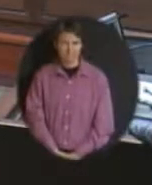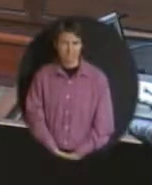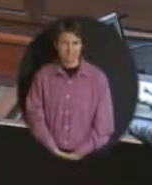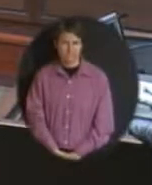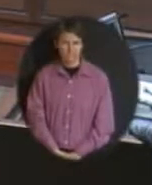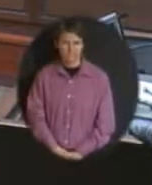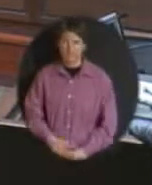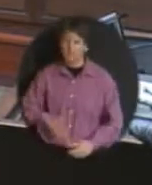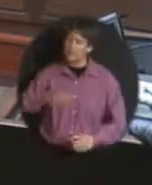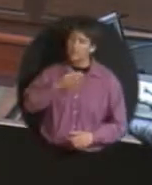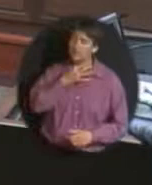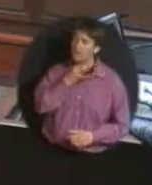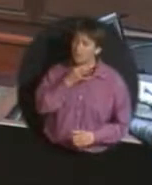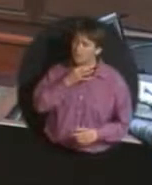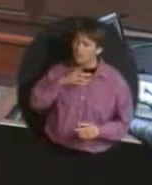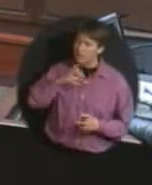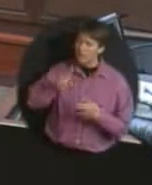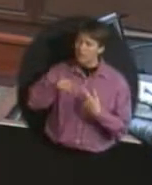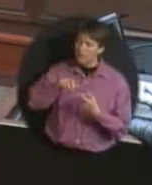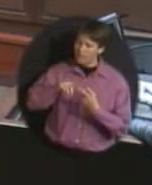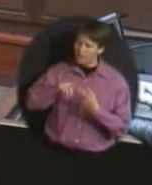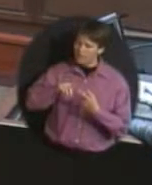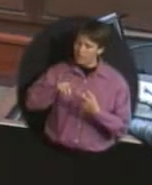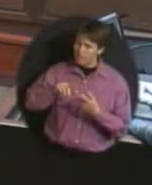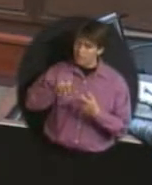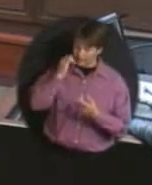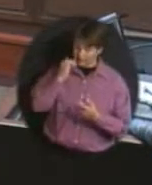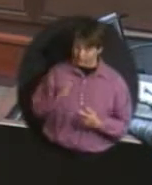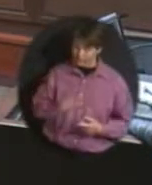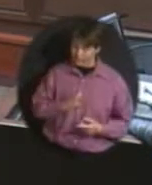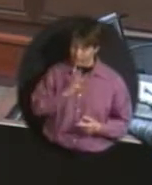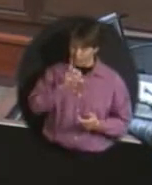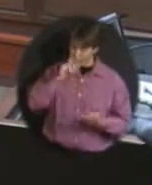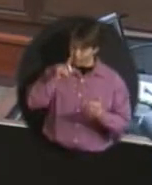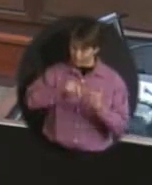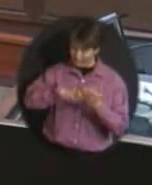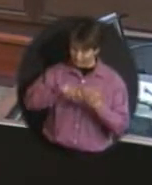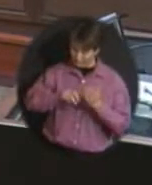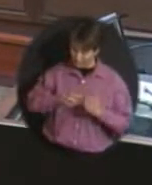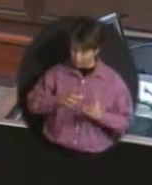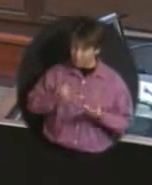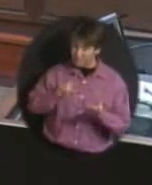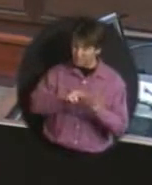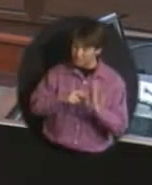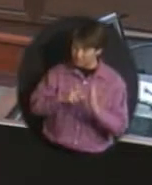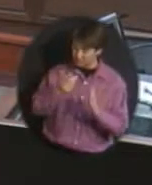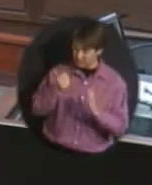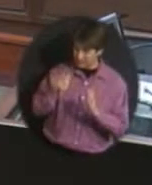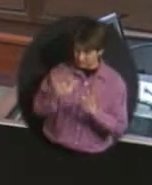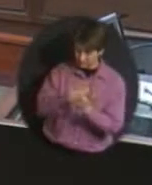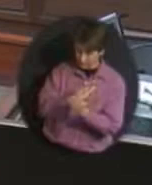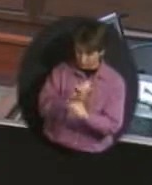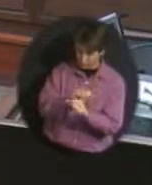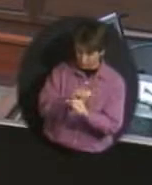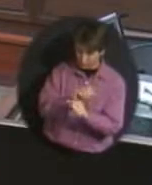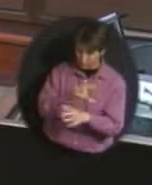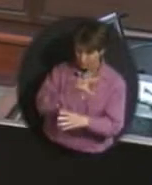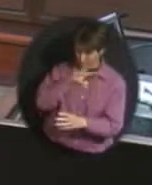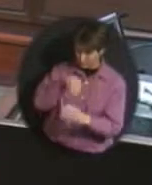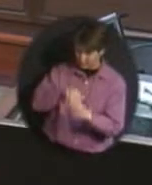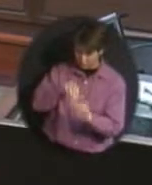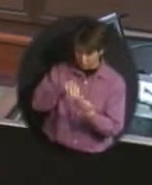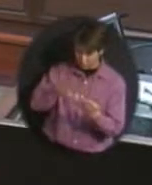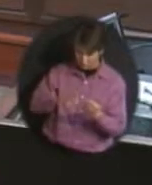Can I ask a question about if there's a formal investigation, is any of that paperwork part of a student's permanent